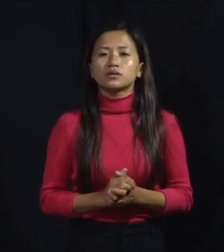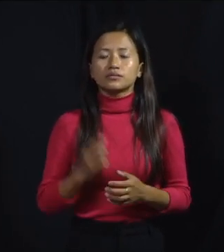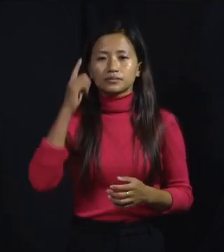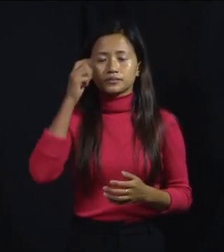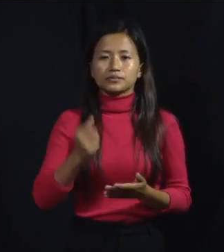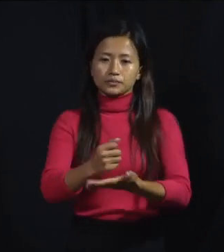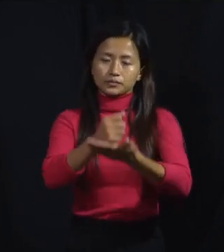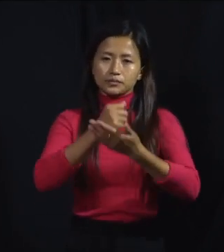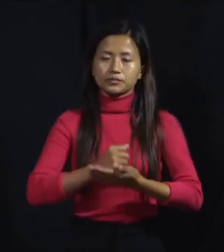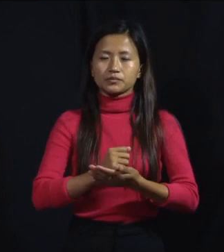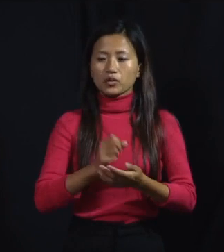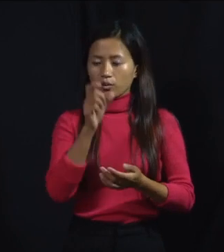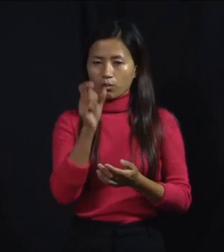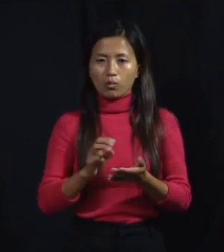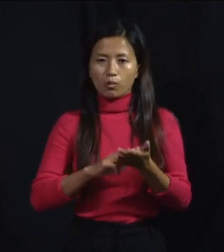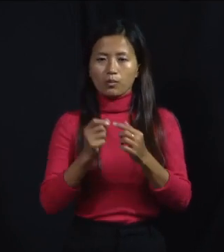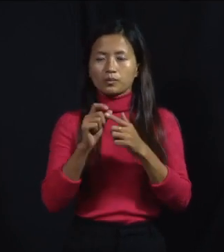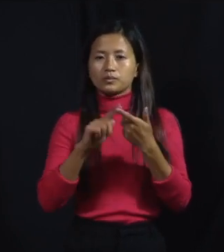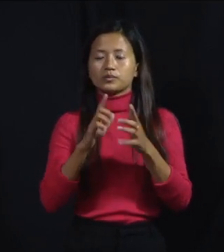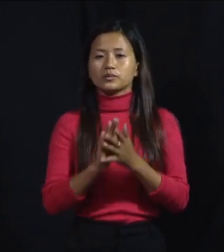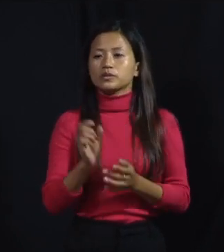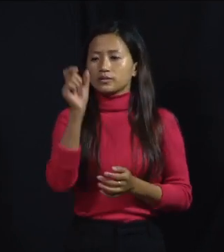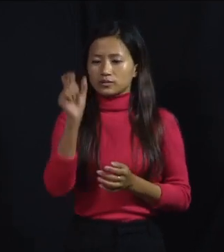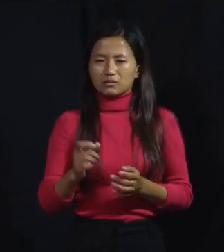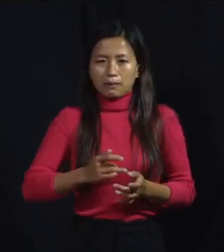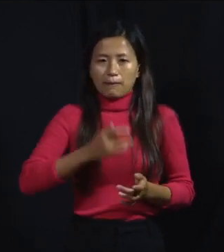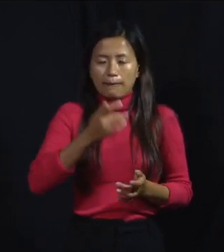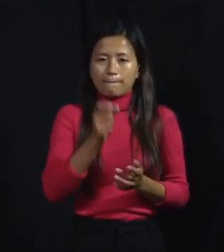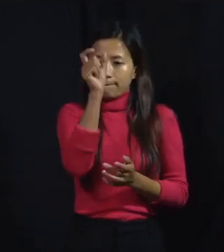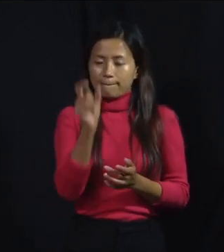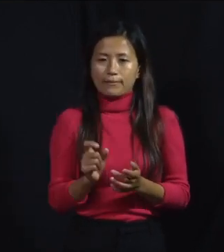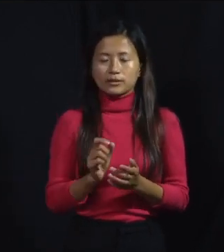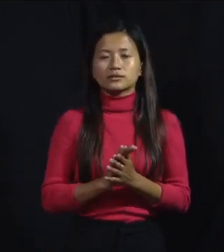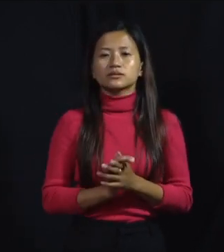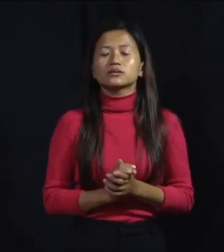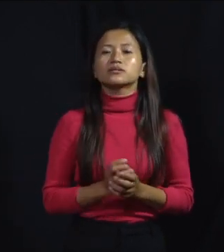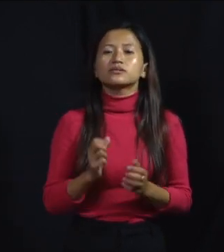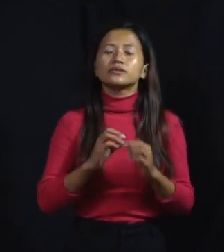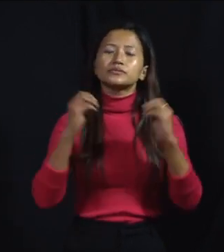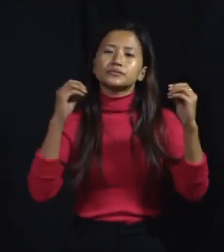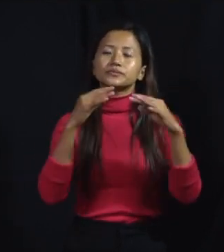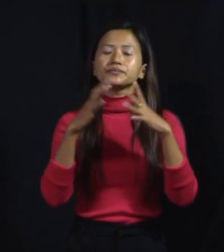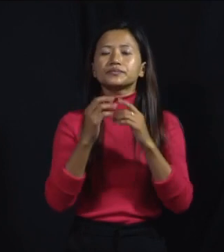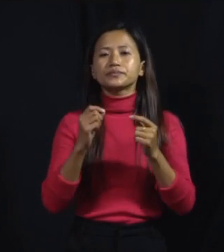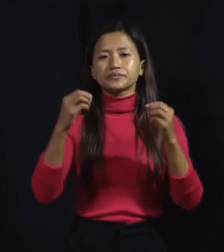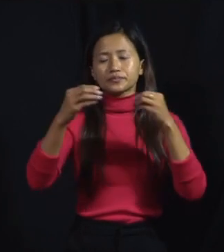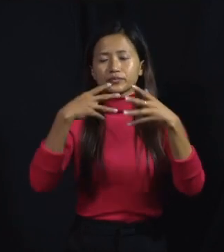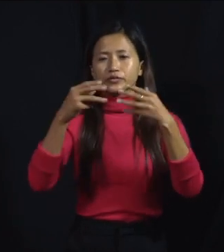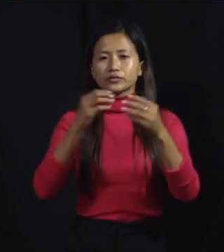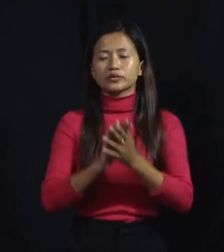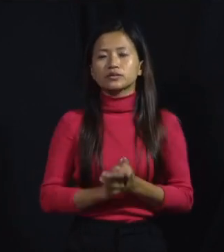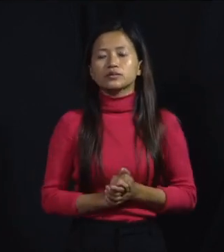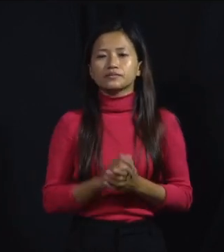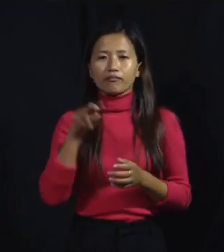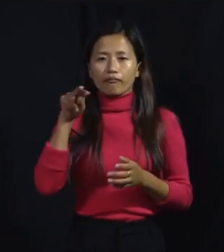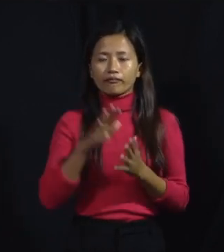to help him mold his personality, we can understand it as environment. So that is the definition given by